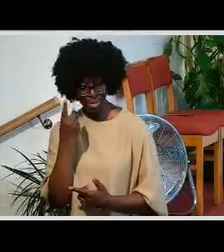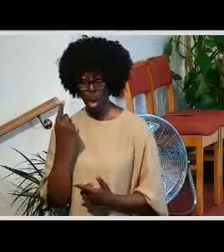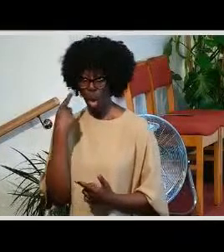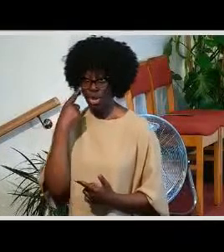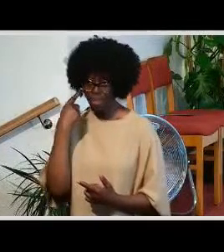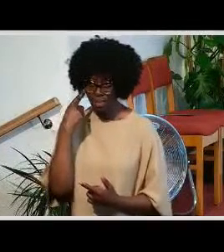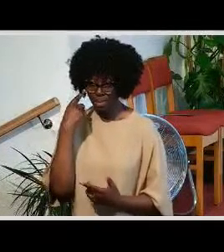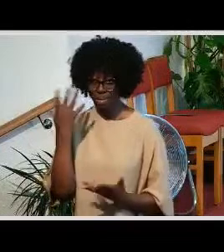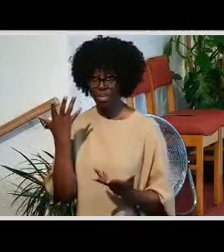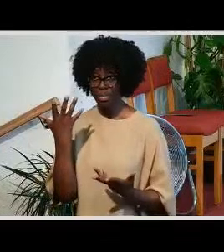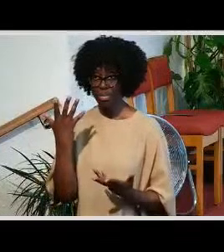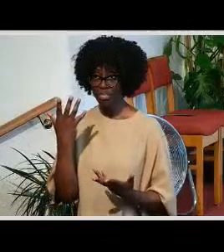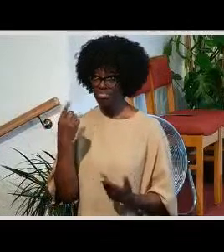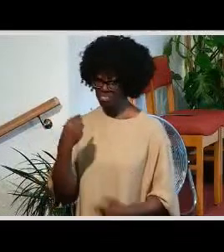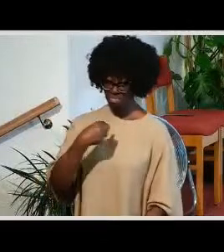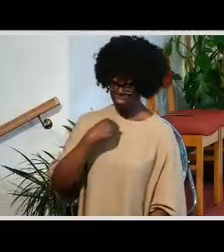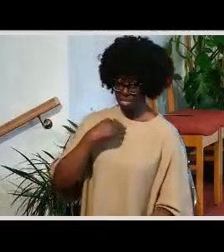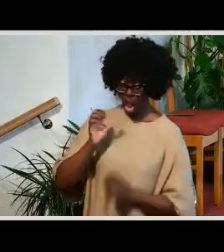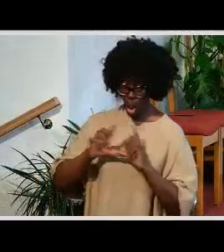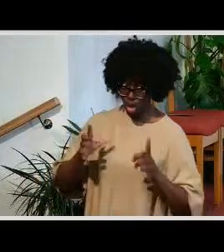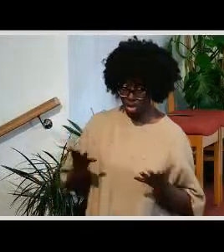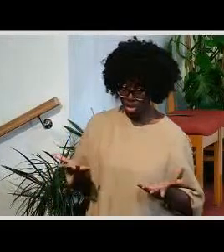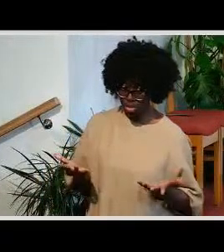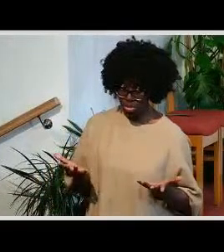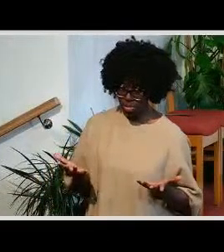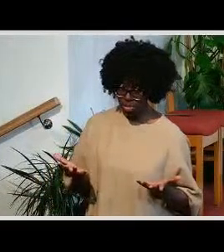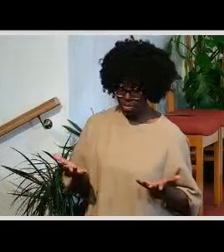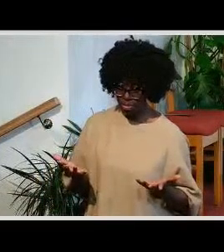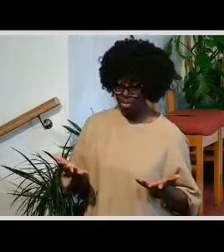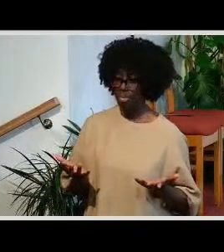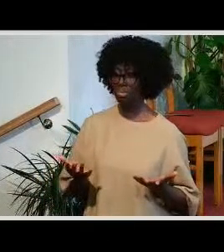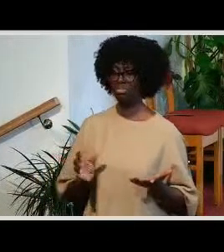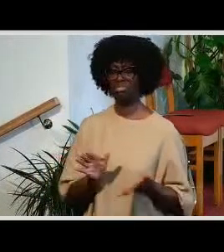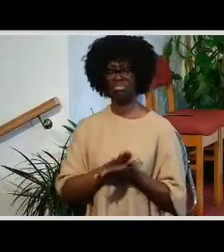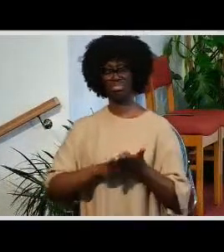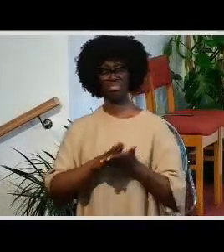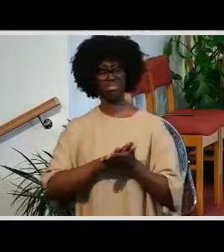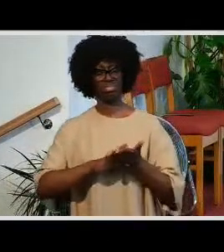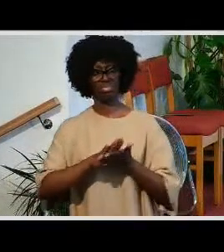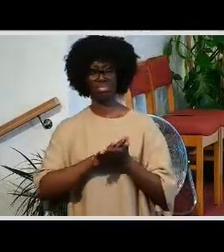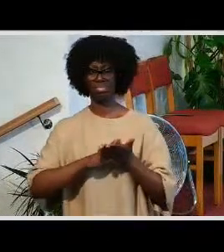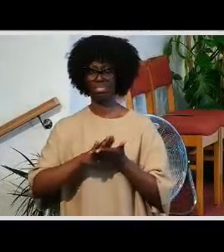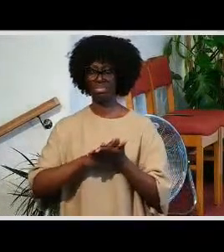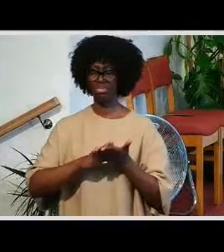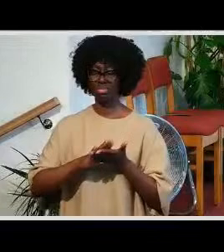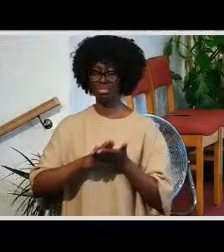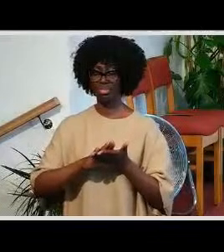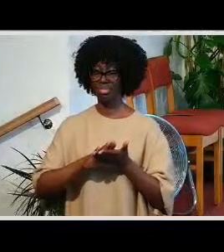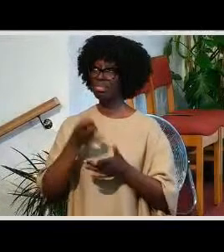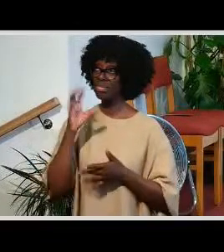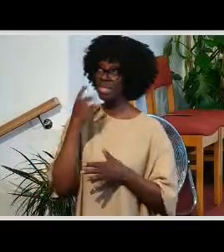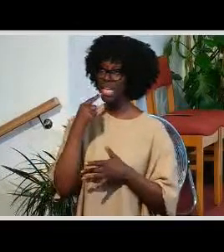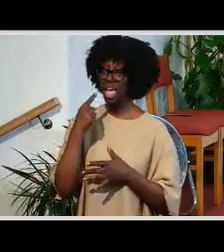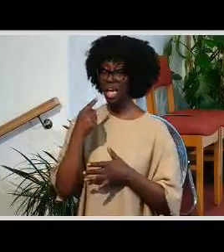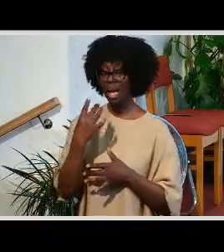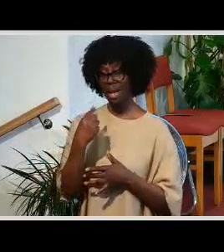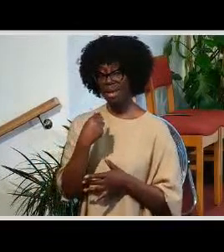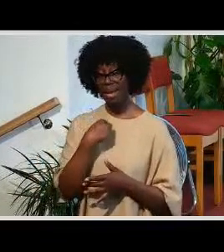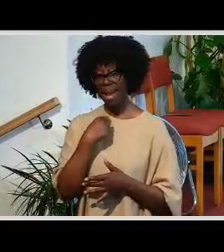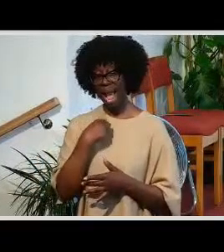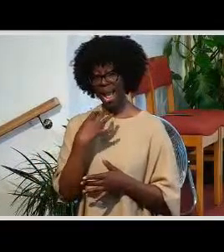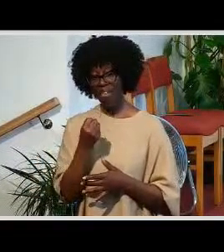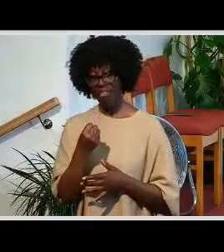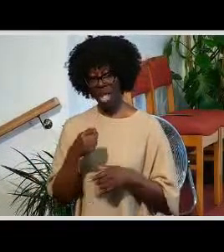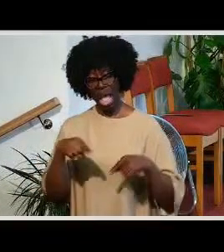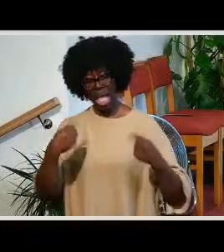I not the Lord?" So God is saying, I have also created or